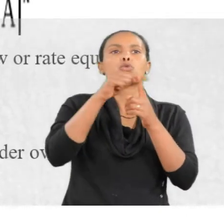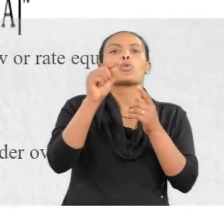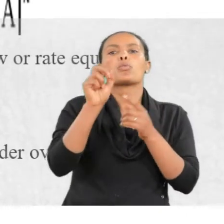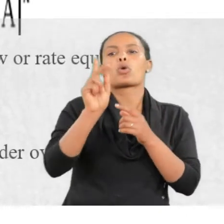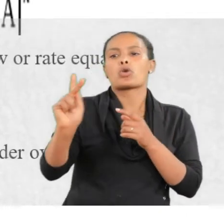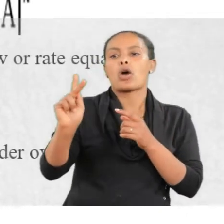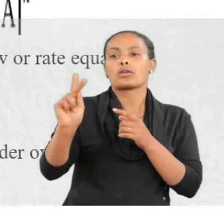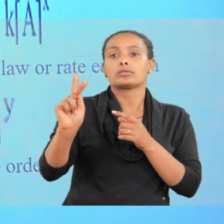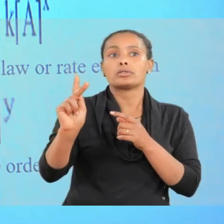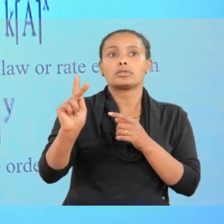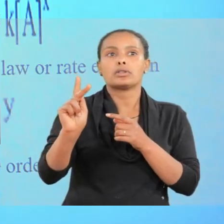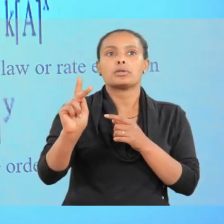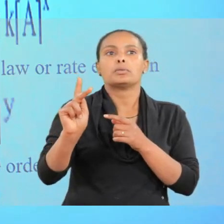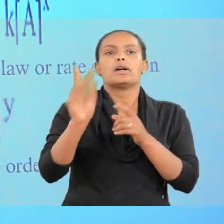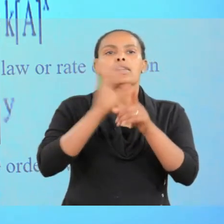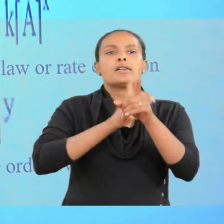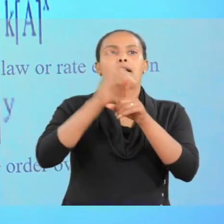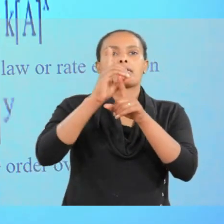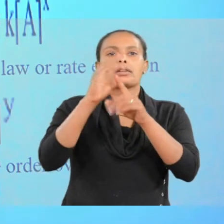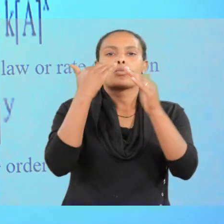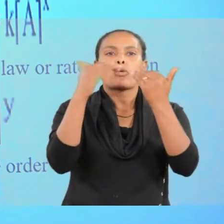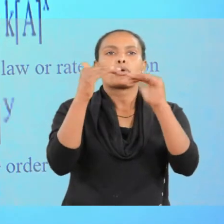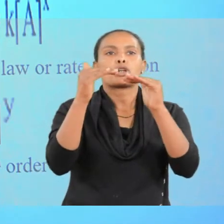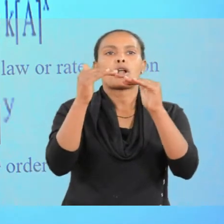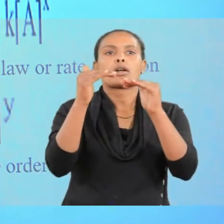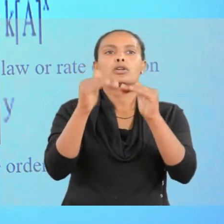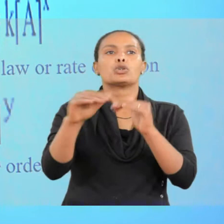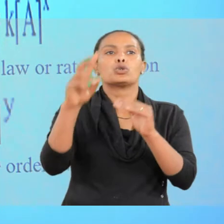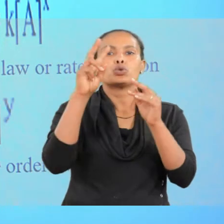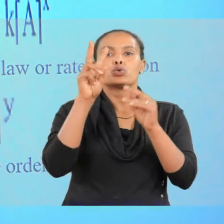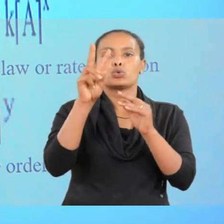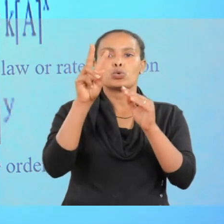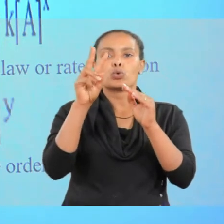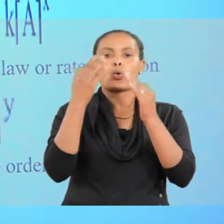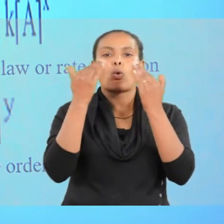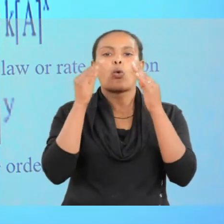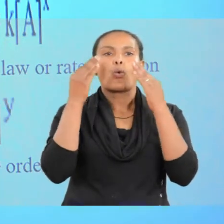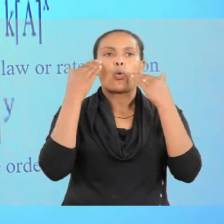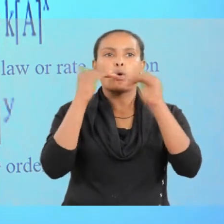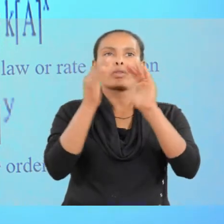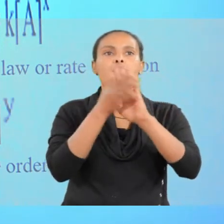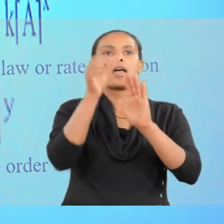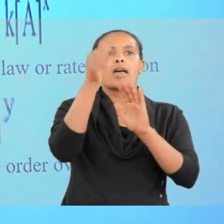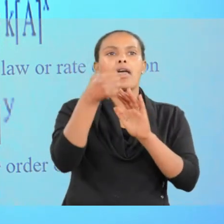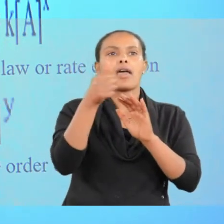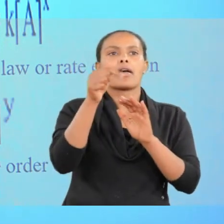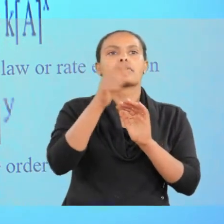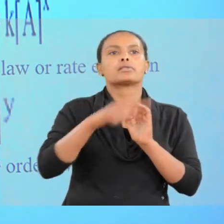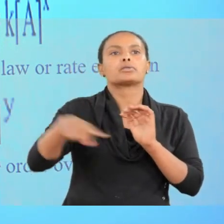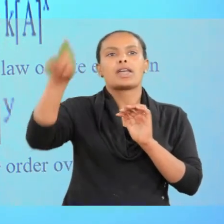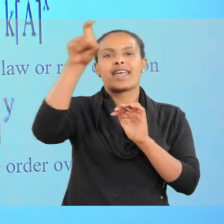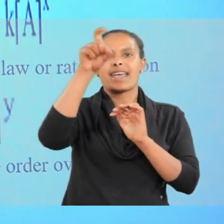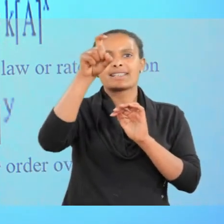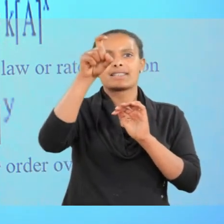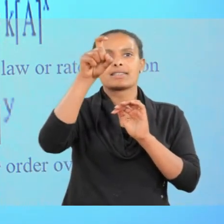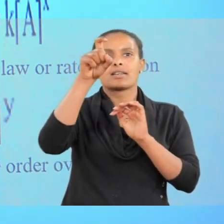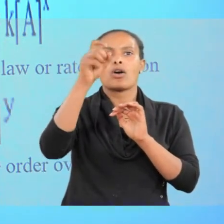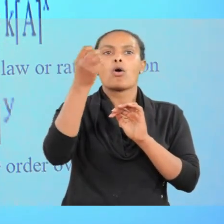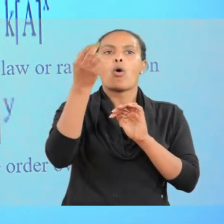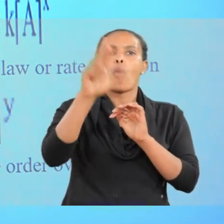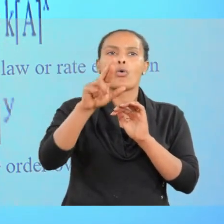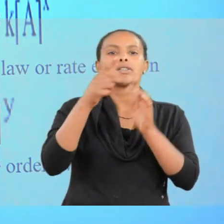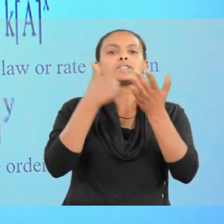product rate is directly proportional to concentration of A raised to X, or rate equal.